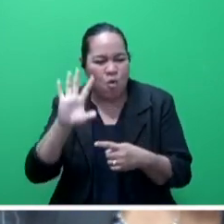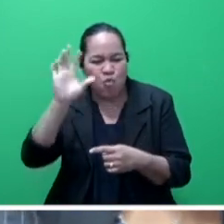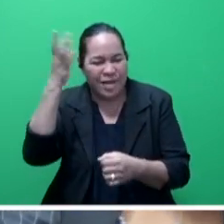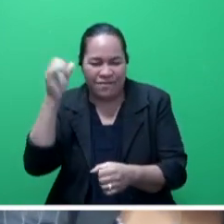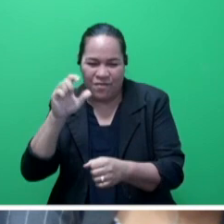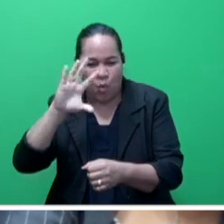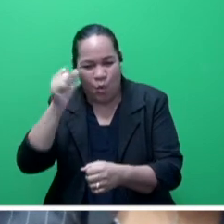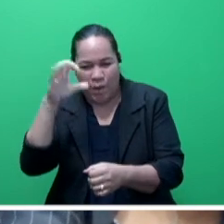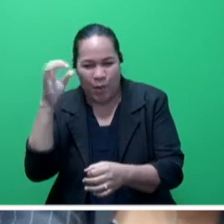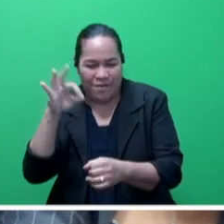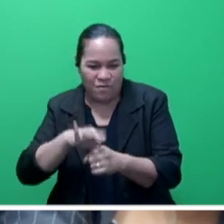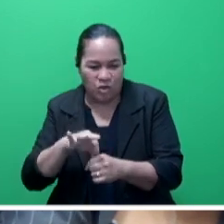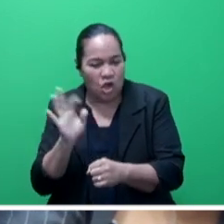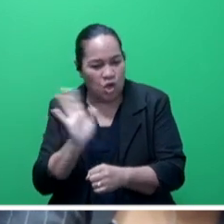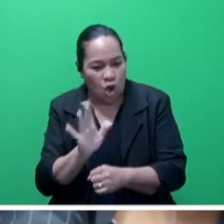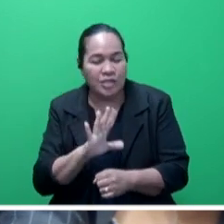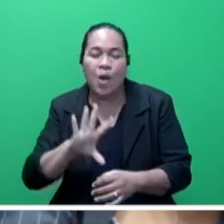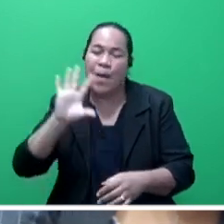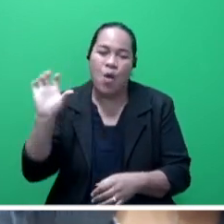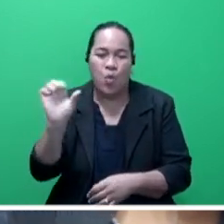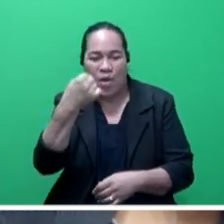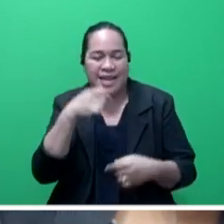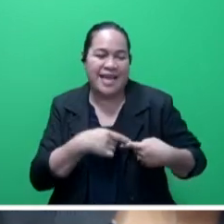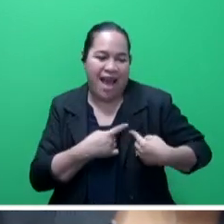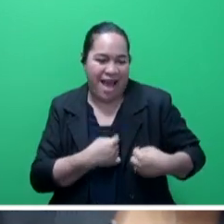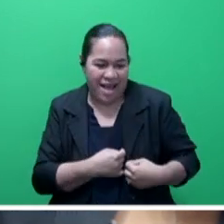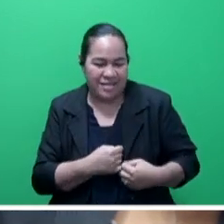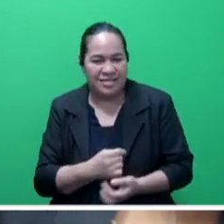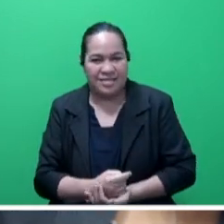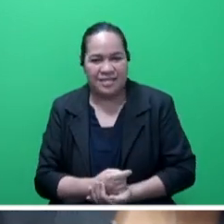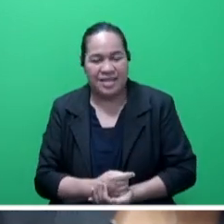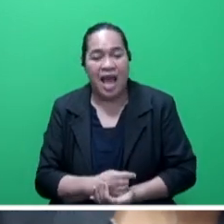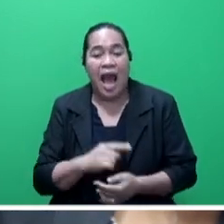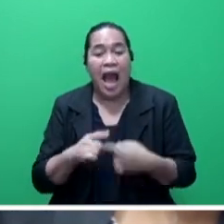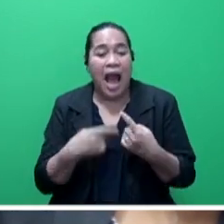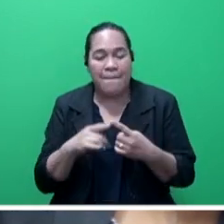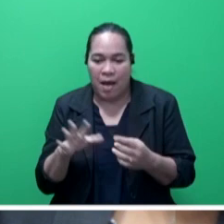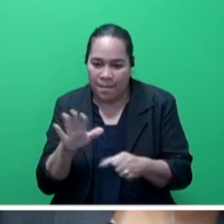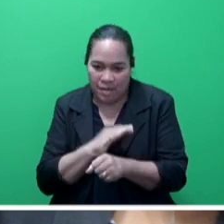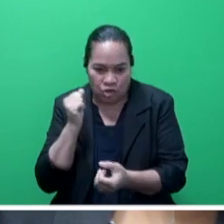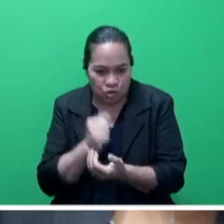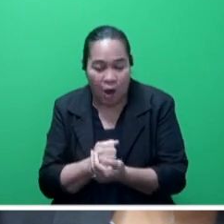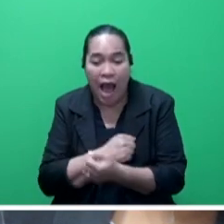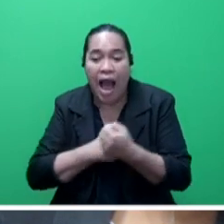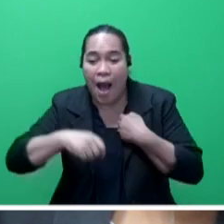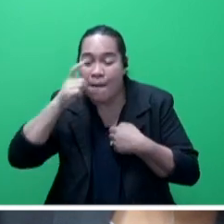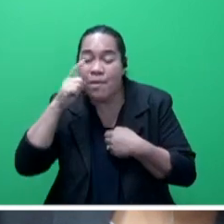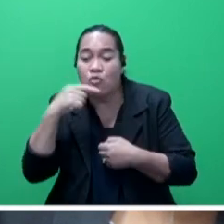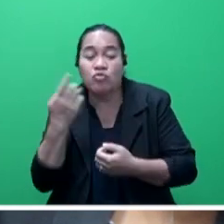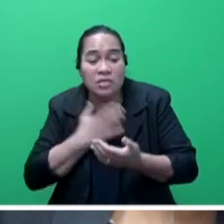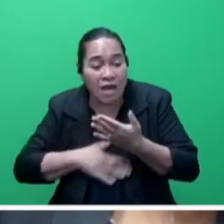it's actually about winning hearts, Honorable Speaker. It's about ensuring that our people's suffering